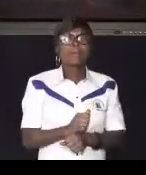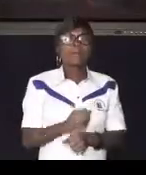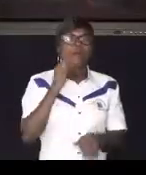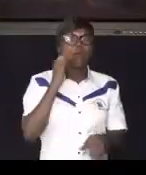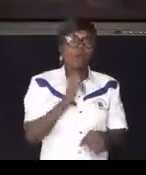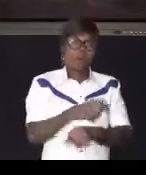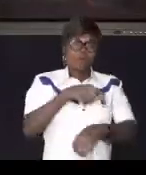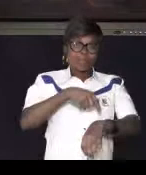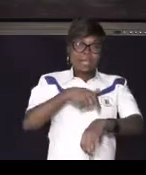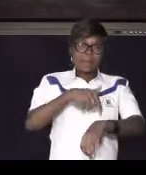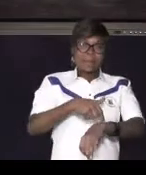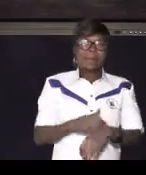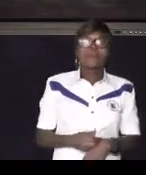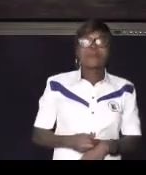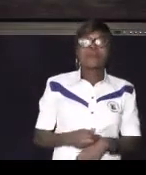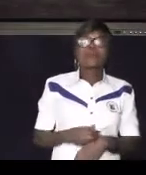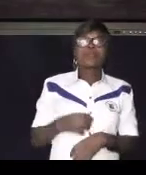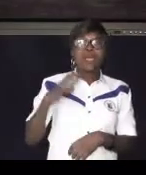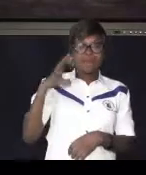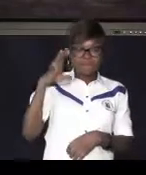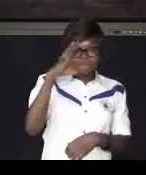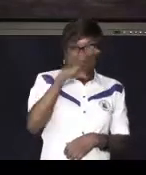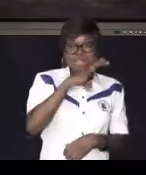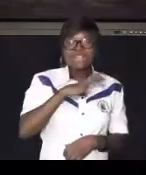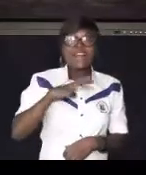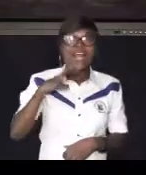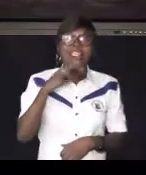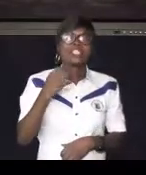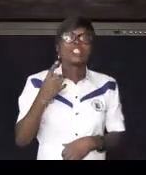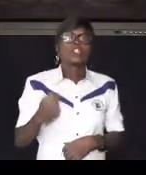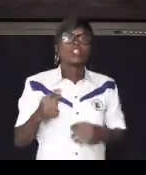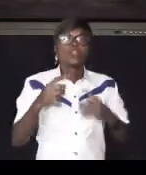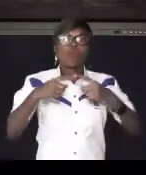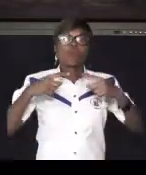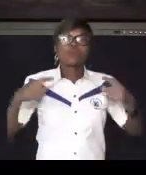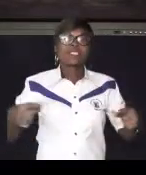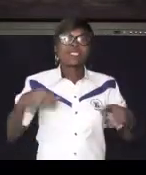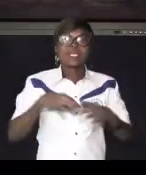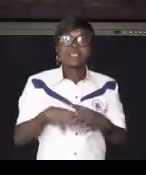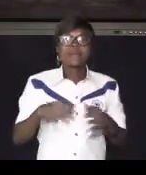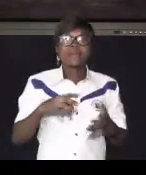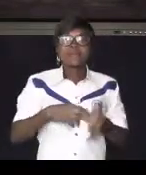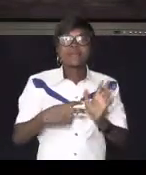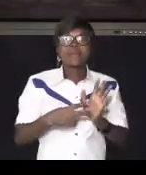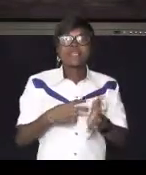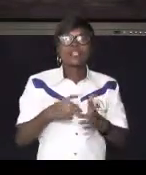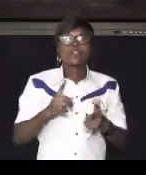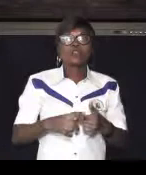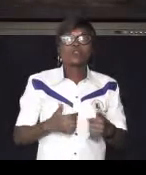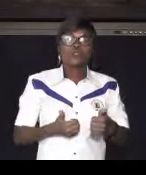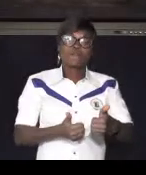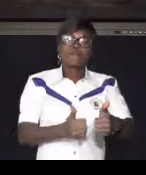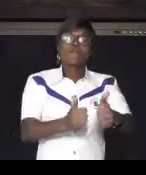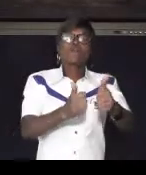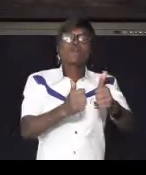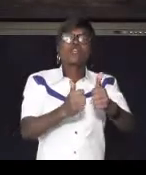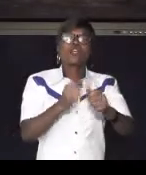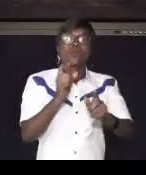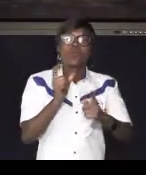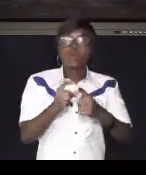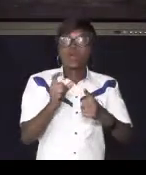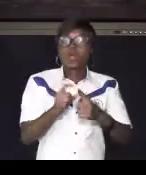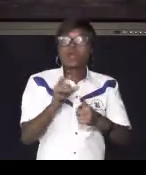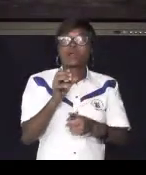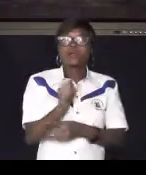Assignment time. Find the opposite in meaning to the following words. That is, you find the